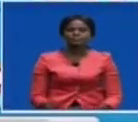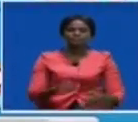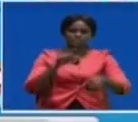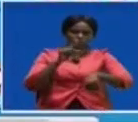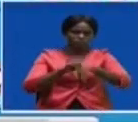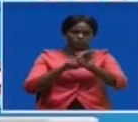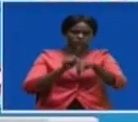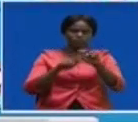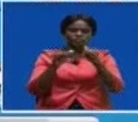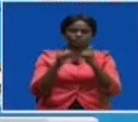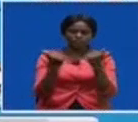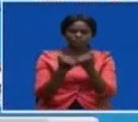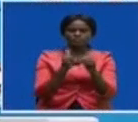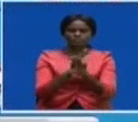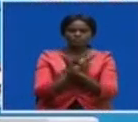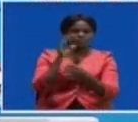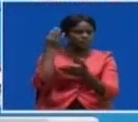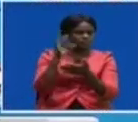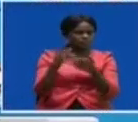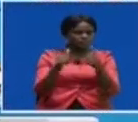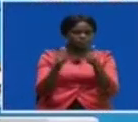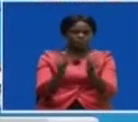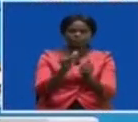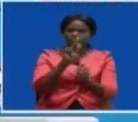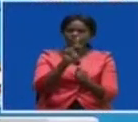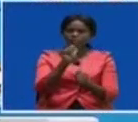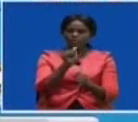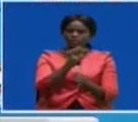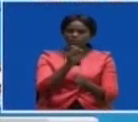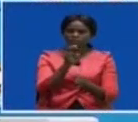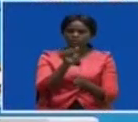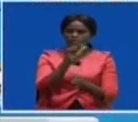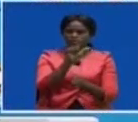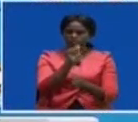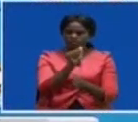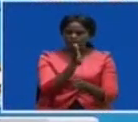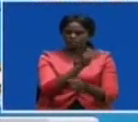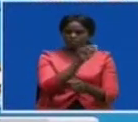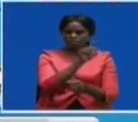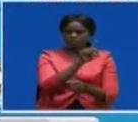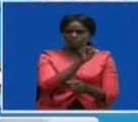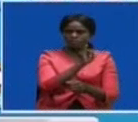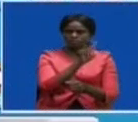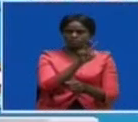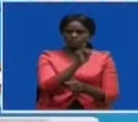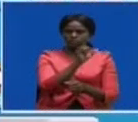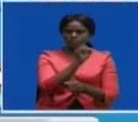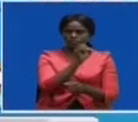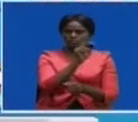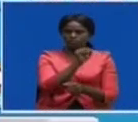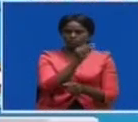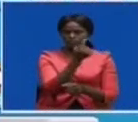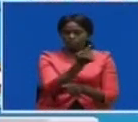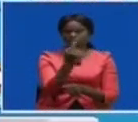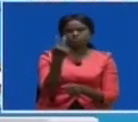Football Association of Zambia FAS General Secretary Adrian Kashala has announced that Division 1 and 2 will also be segmented into streams in